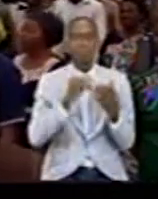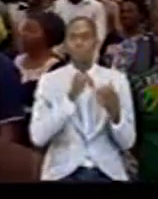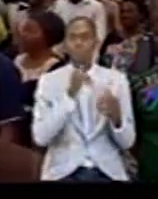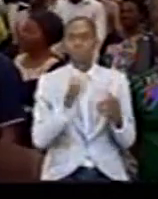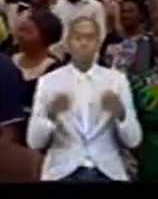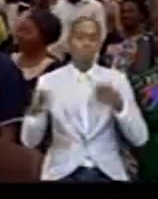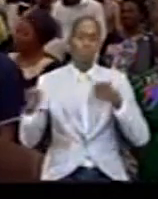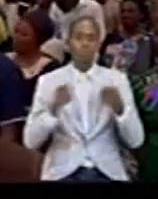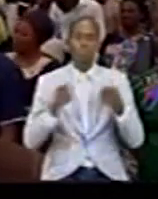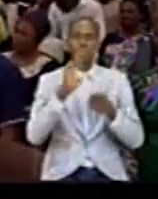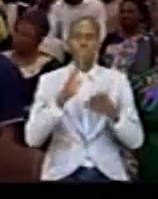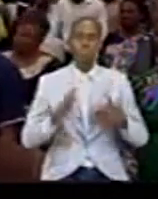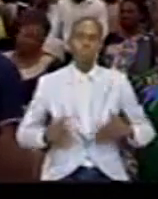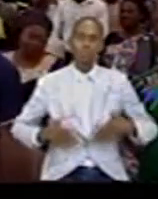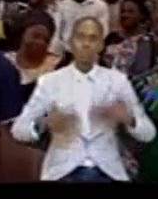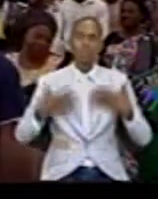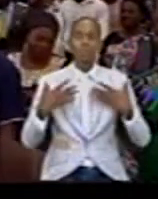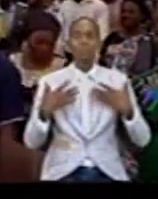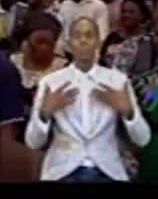upper hand.